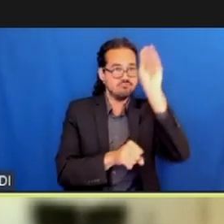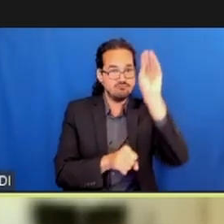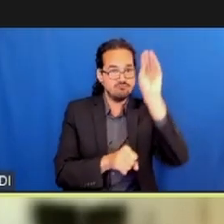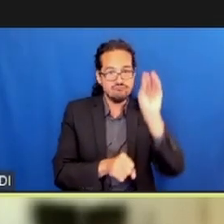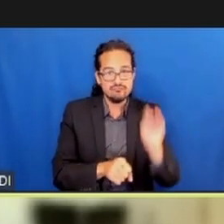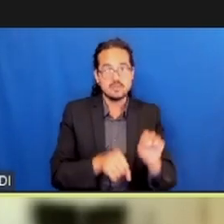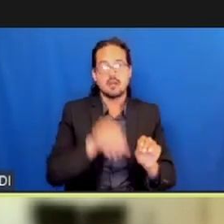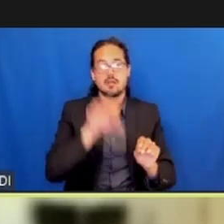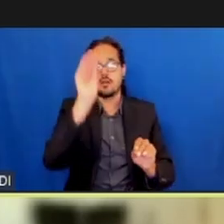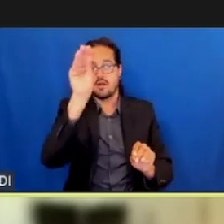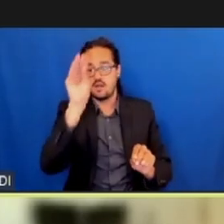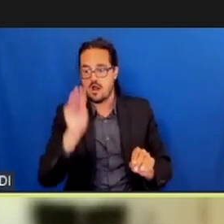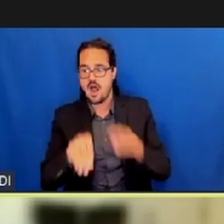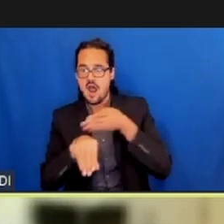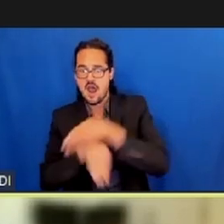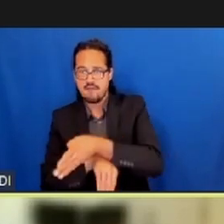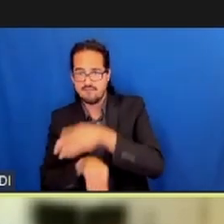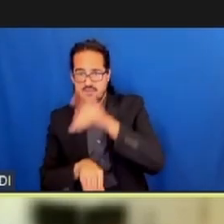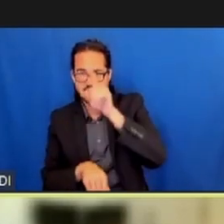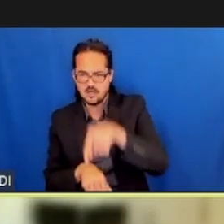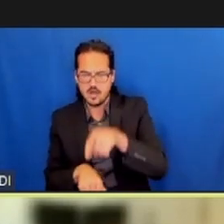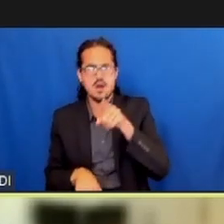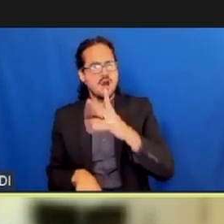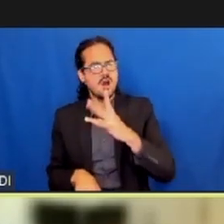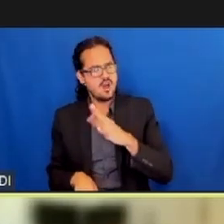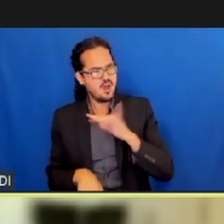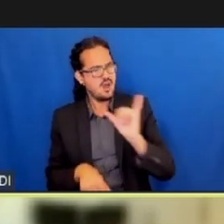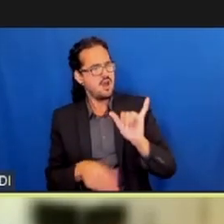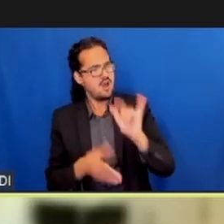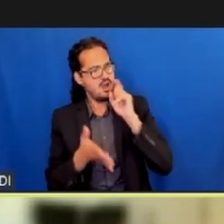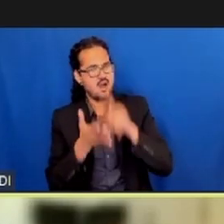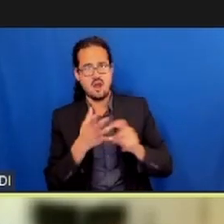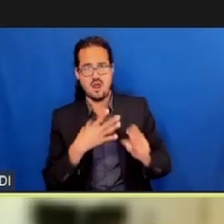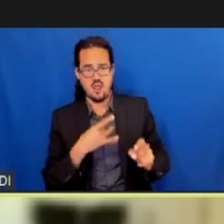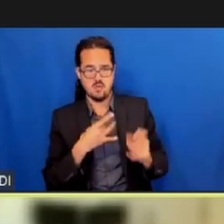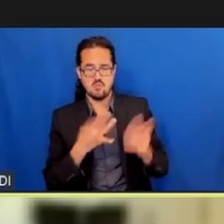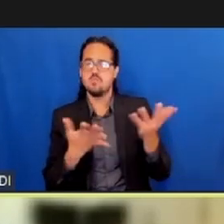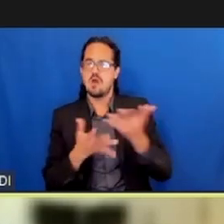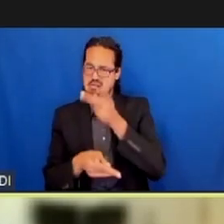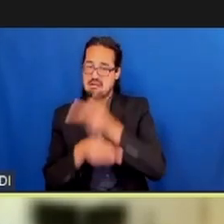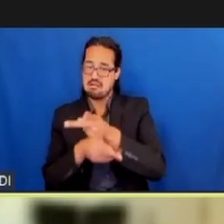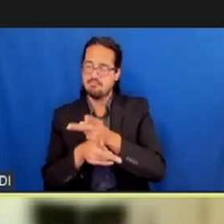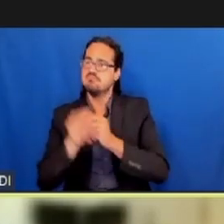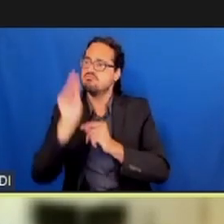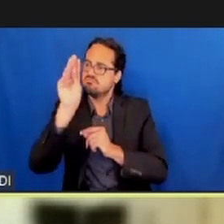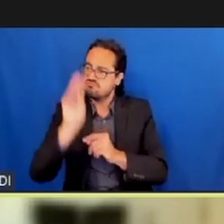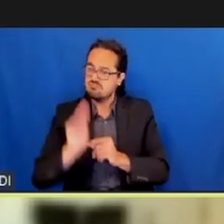you to read those if you're so inclined. Last slide.